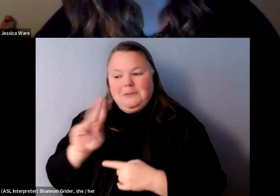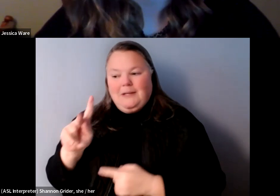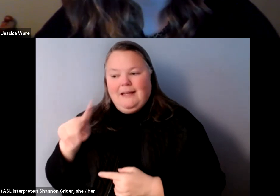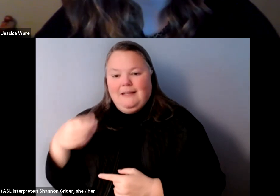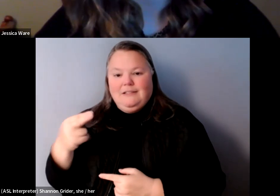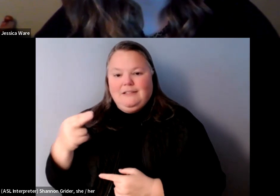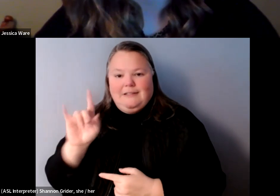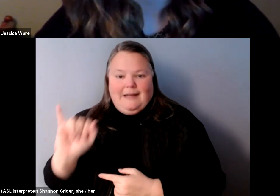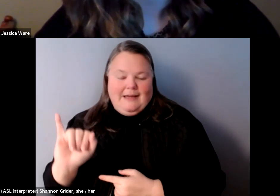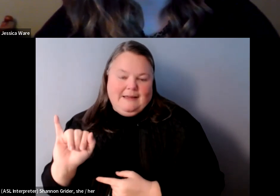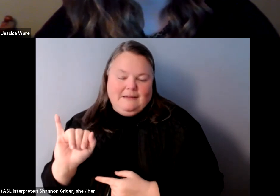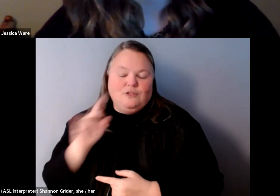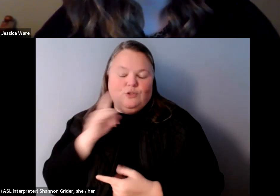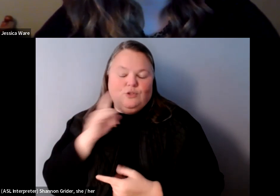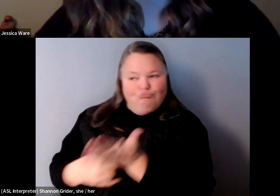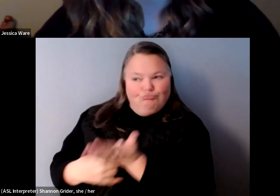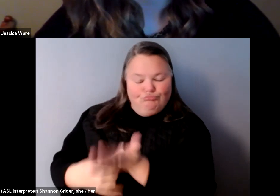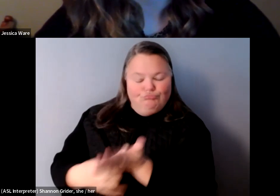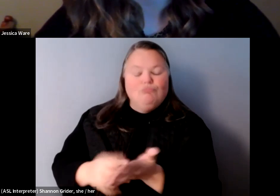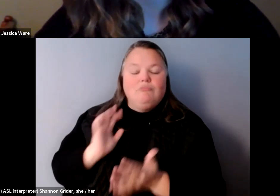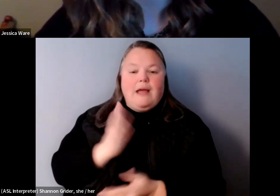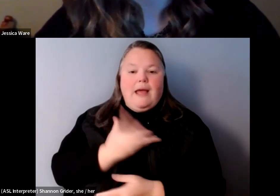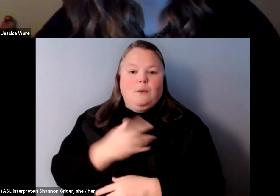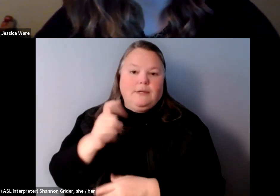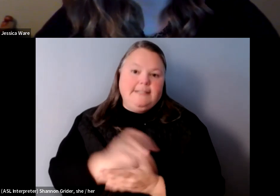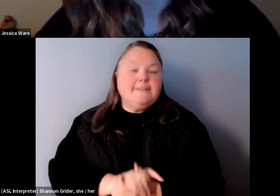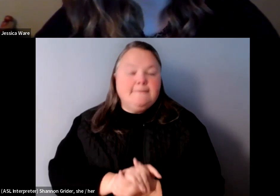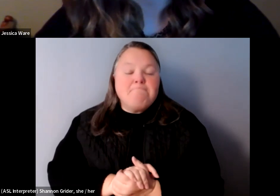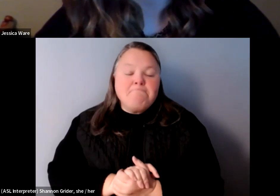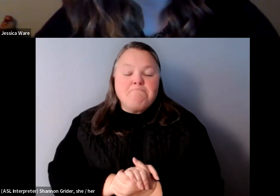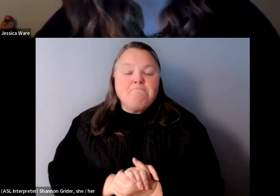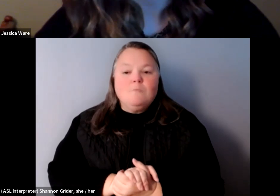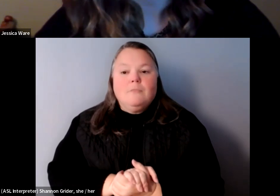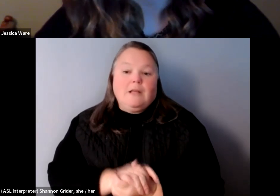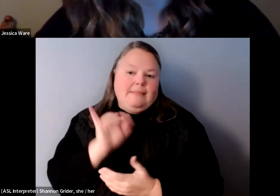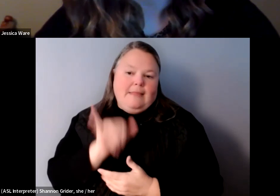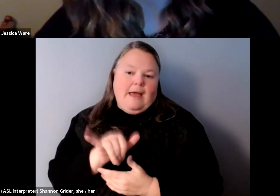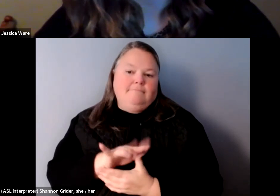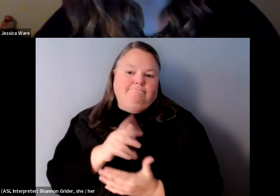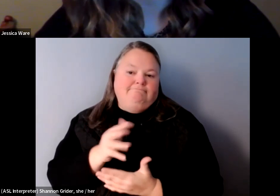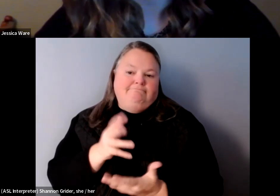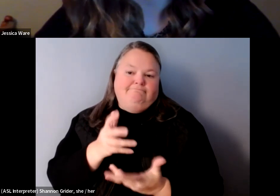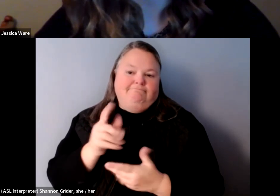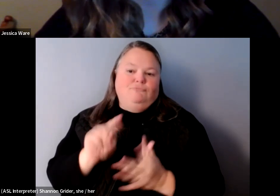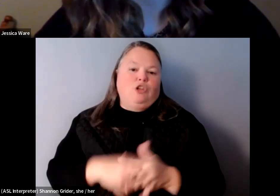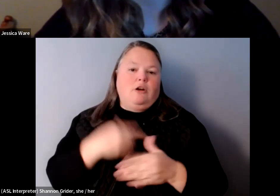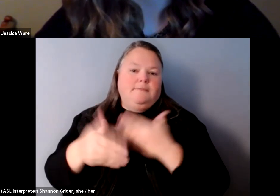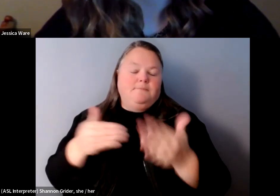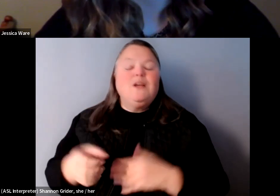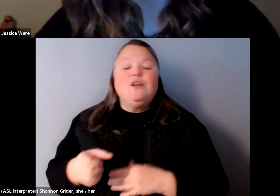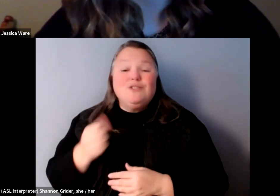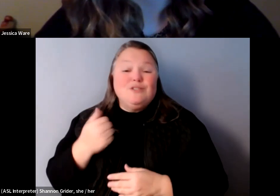think, how they might be able to help you with that. And that, so knowing somebody